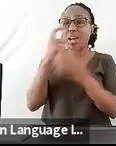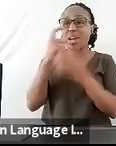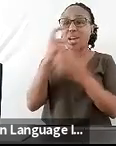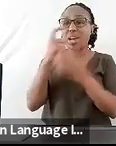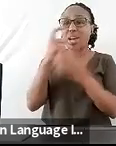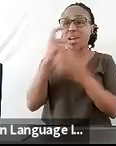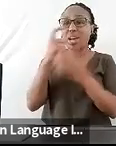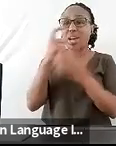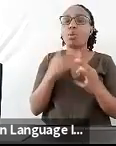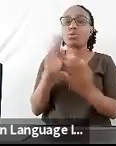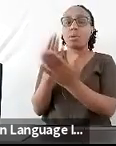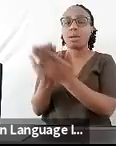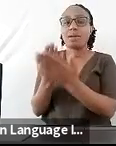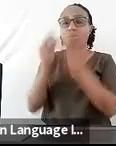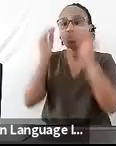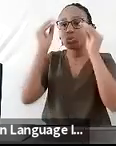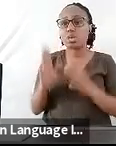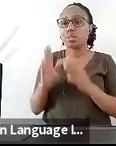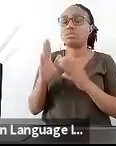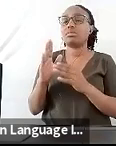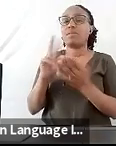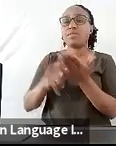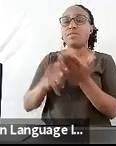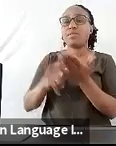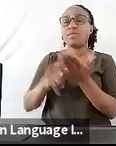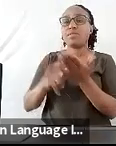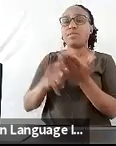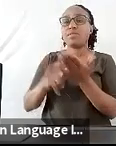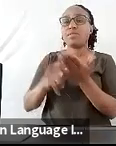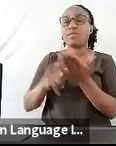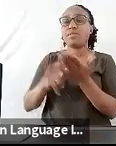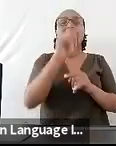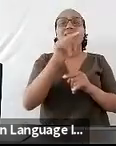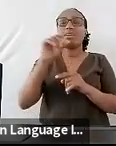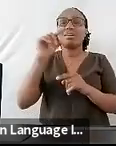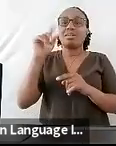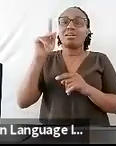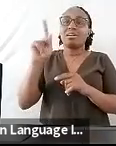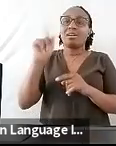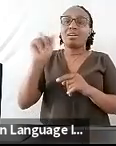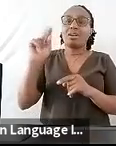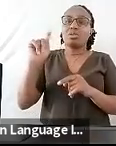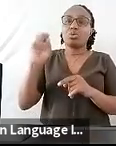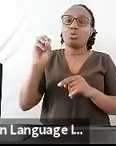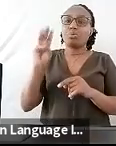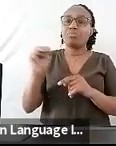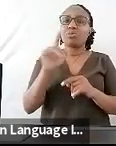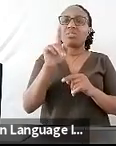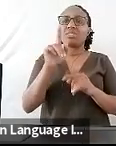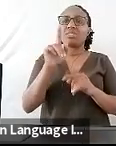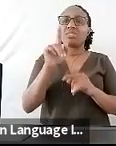Khartoum. So it's the one day trip into Khartoum, it's the hotel. Some countries don't have embassies.